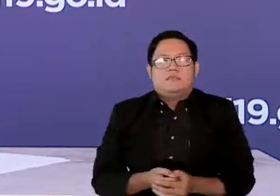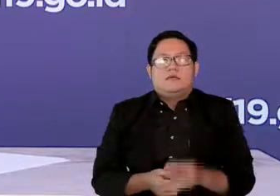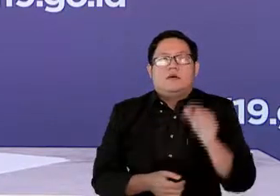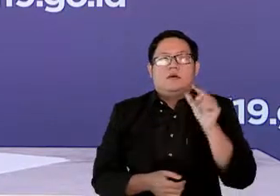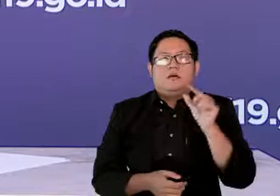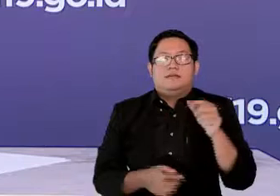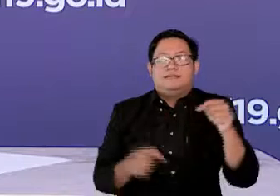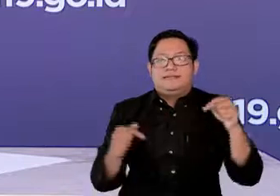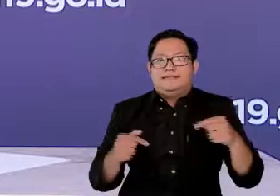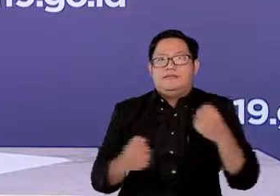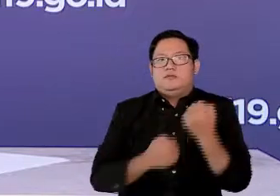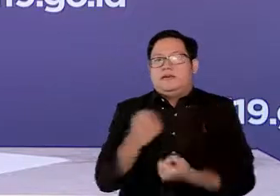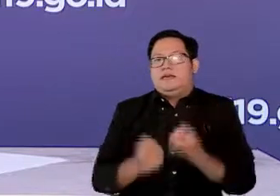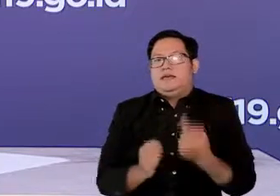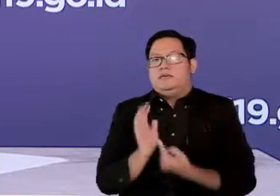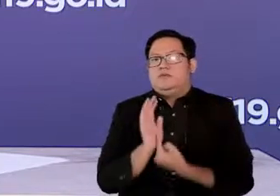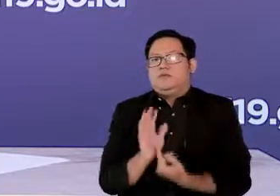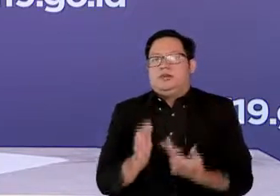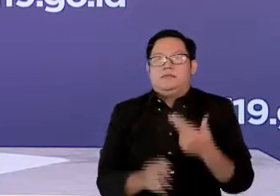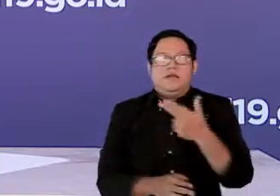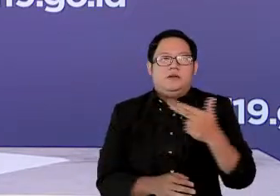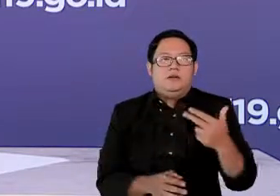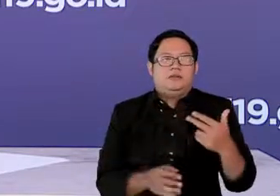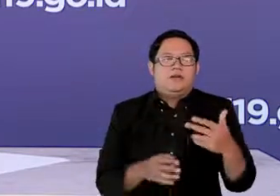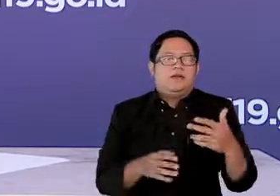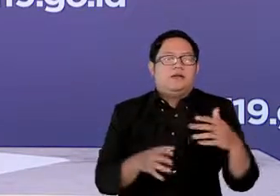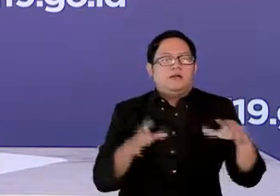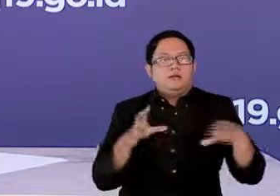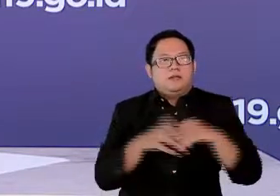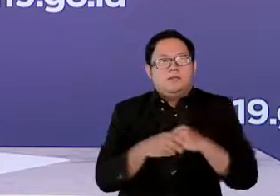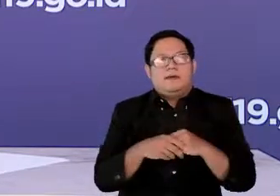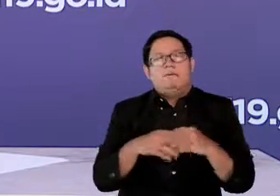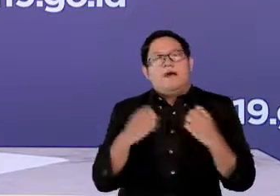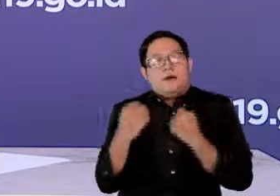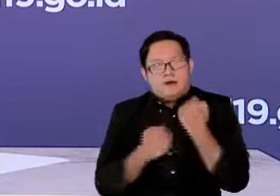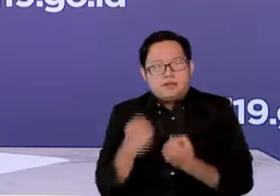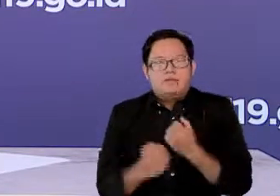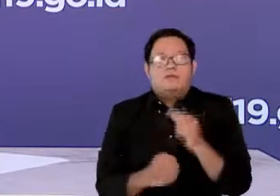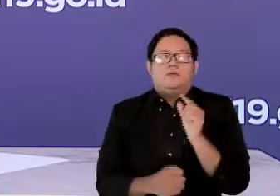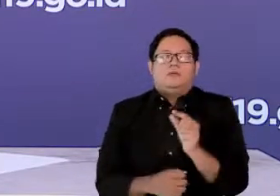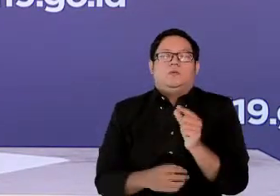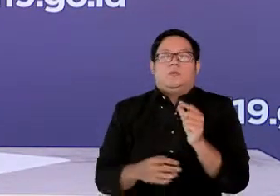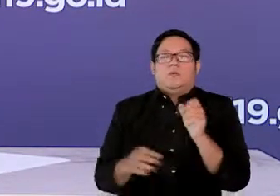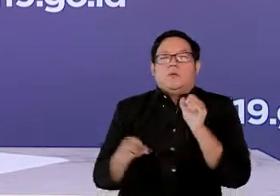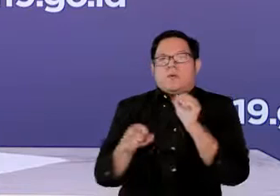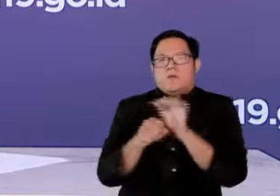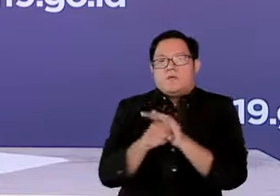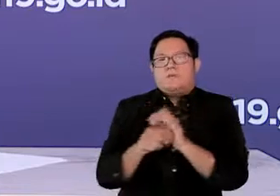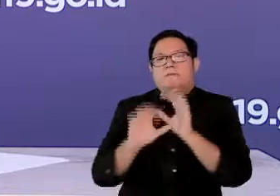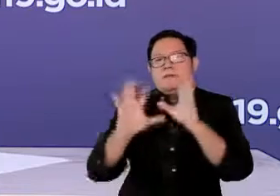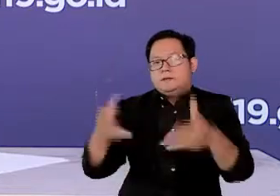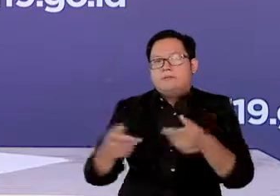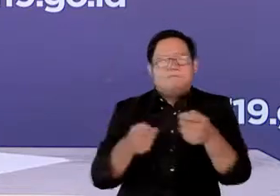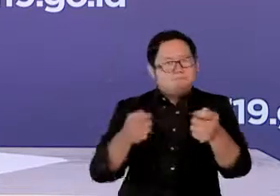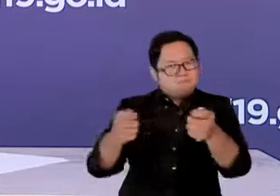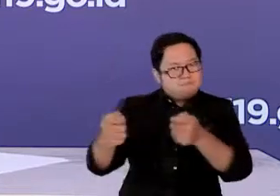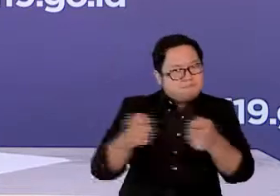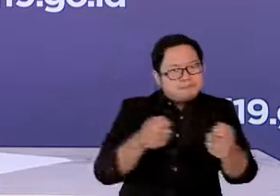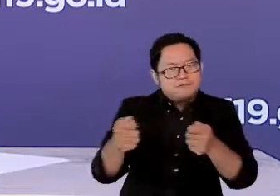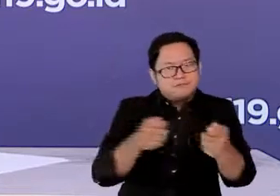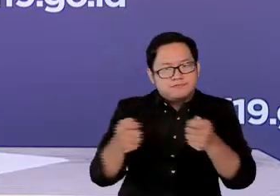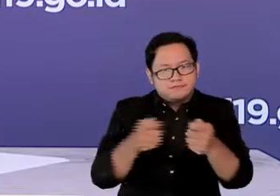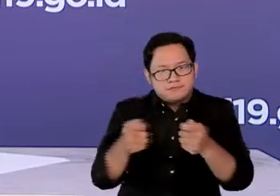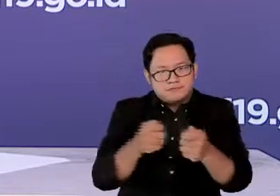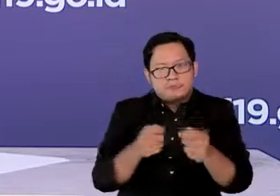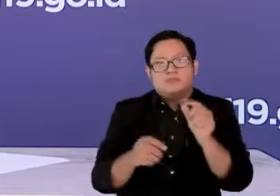country that is committed to making recovery efforts after the COVID-19 pandemic, collaborating with other countries in